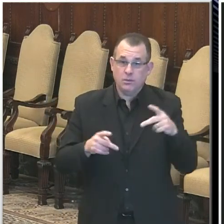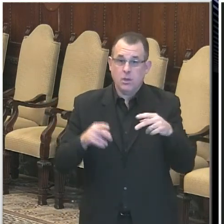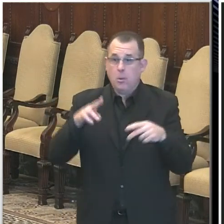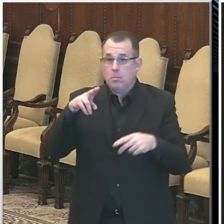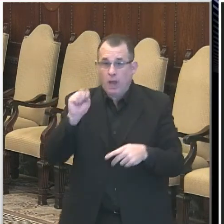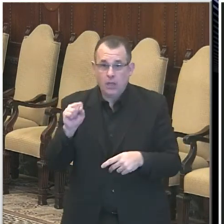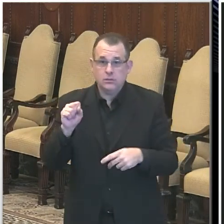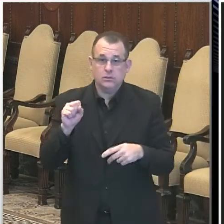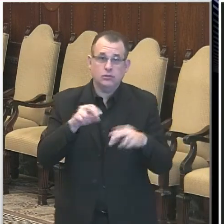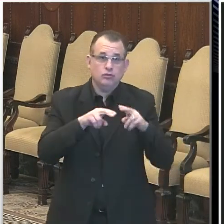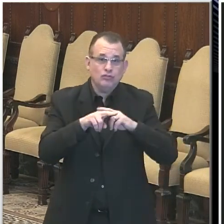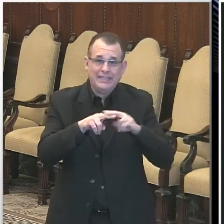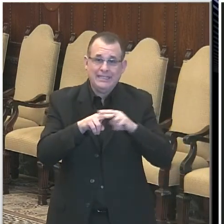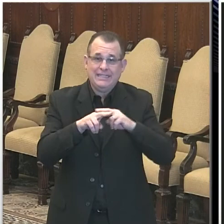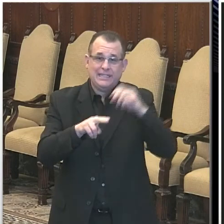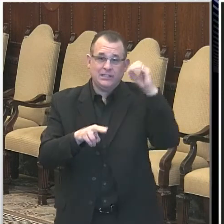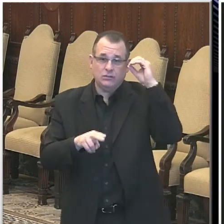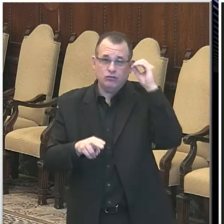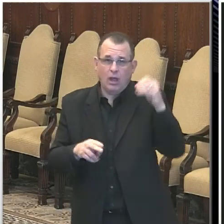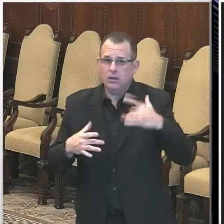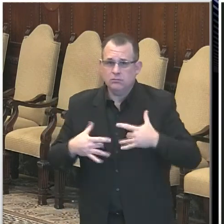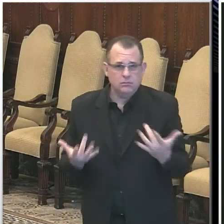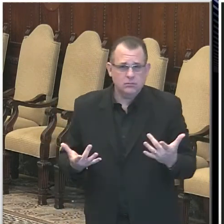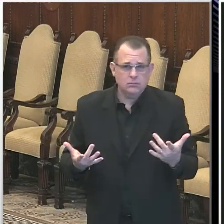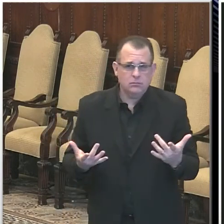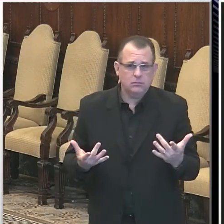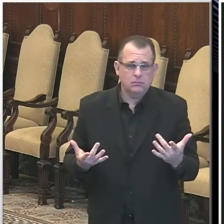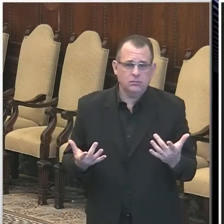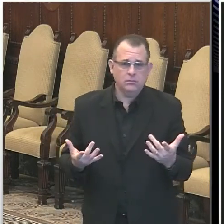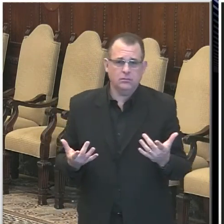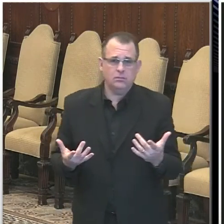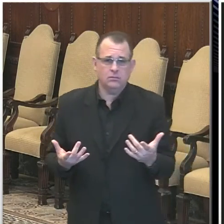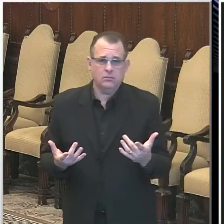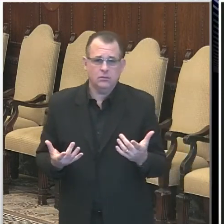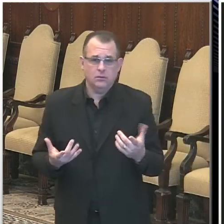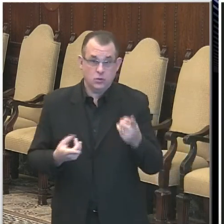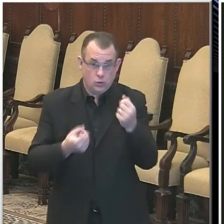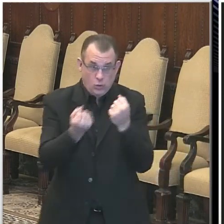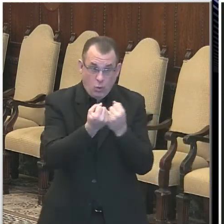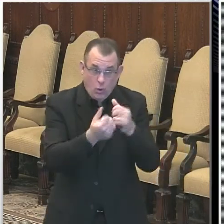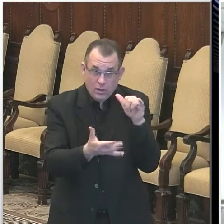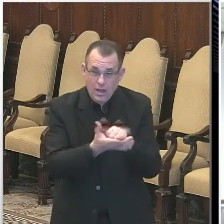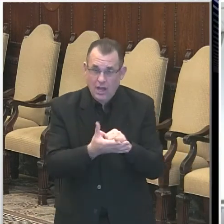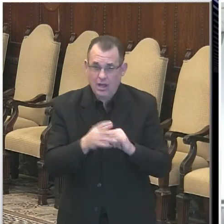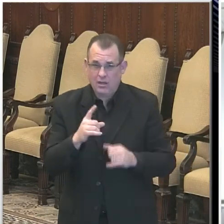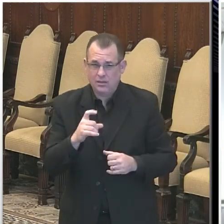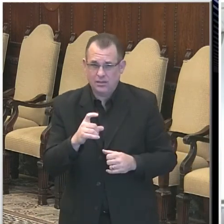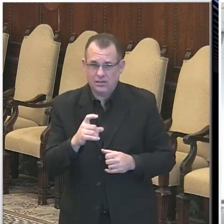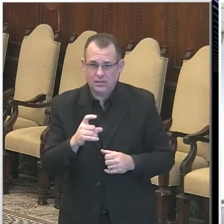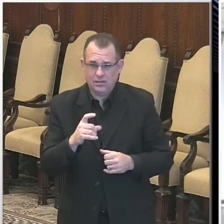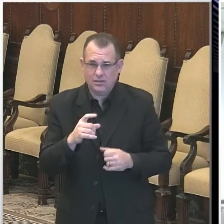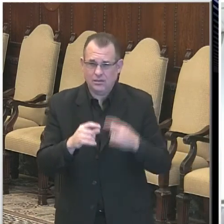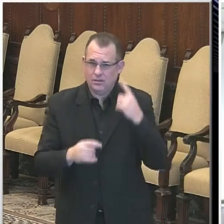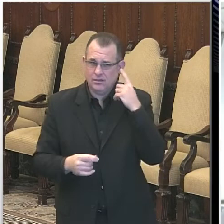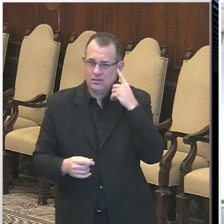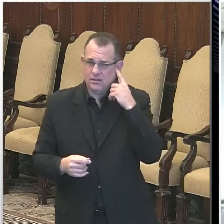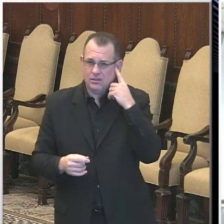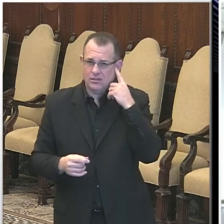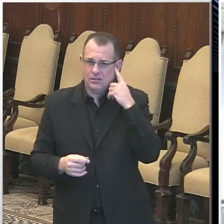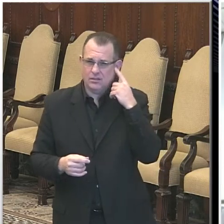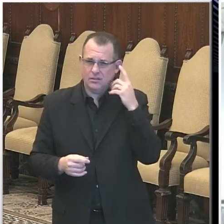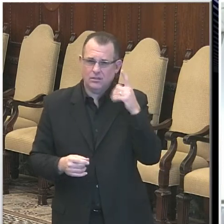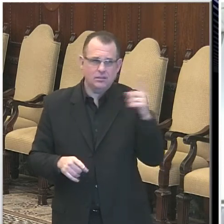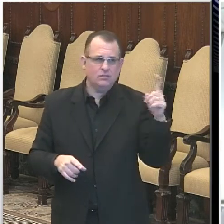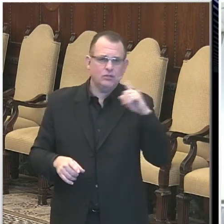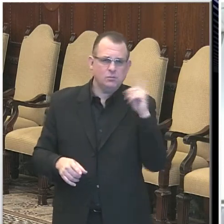an administration, and did you encourage them to do it, and do you support it? Sure. So I did have a chance to talk to Leslie